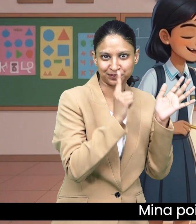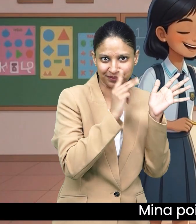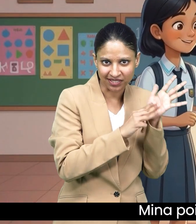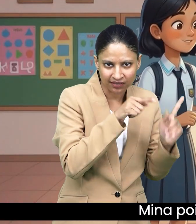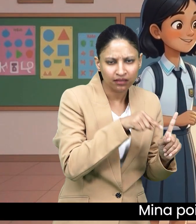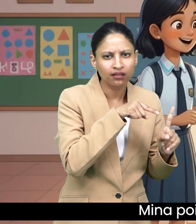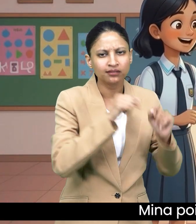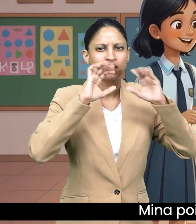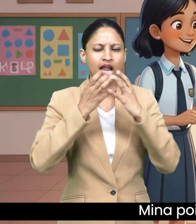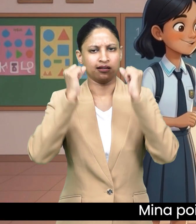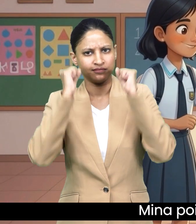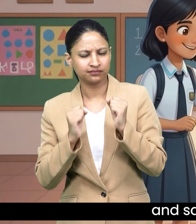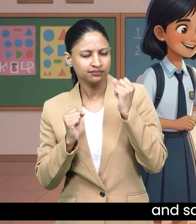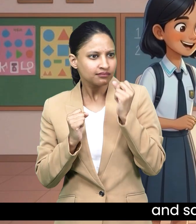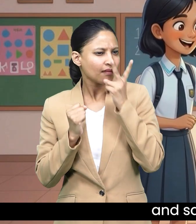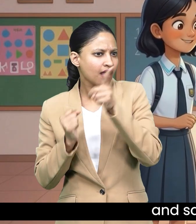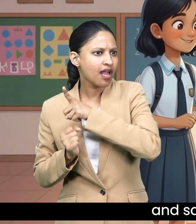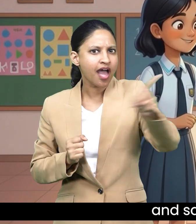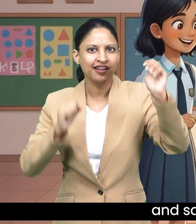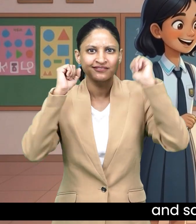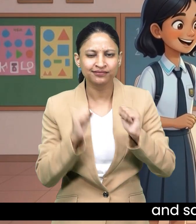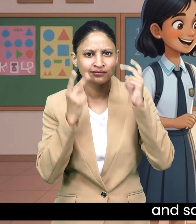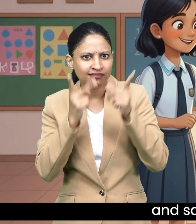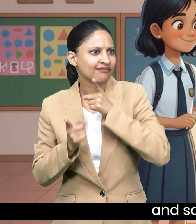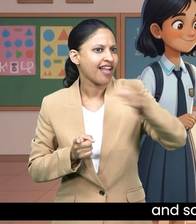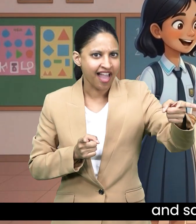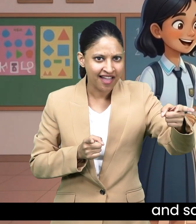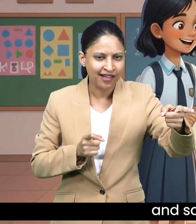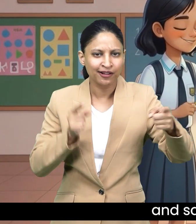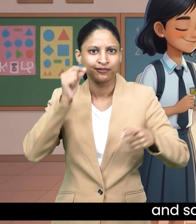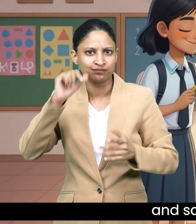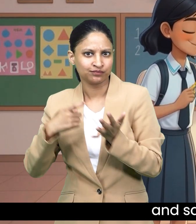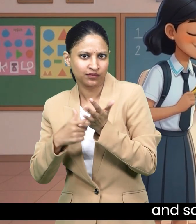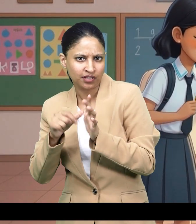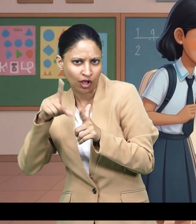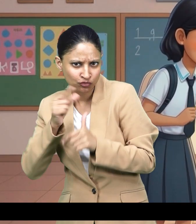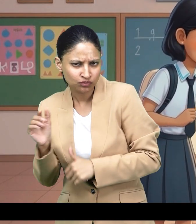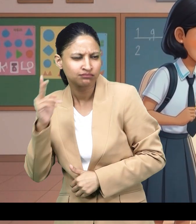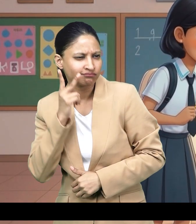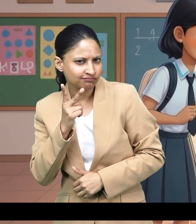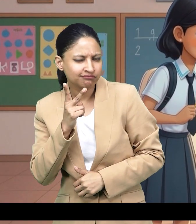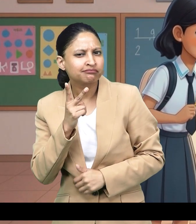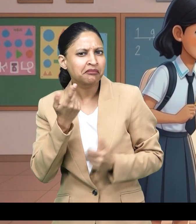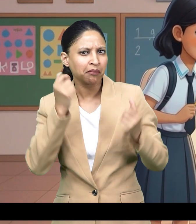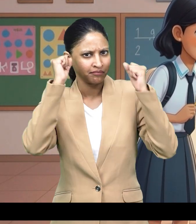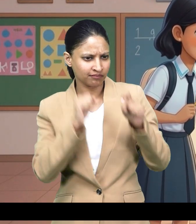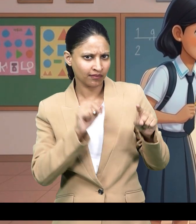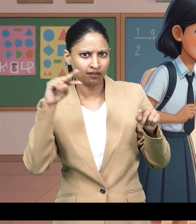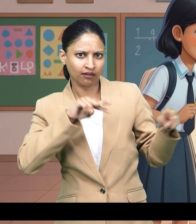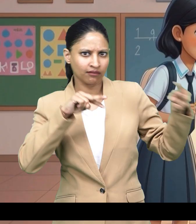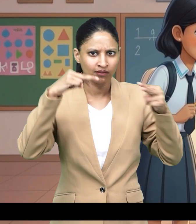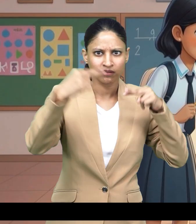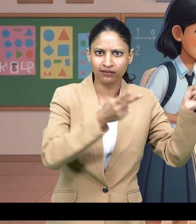Mina pointed to a chair in the classroom and said, "Raju, let's look at this chair from different sides."